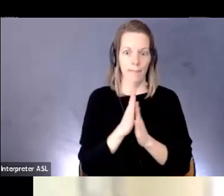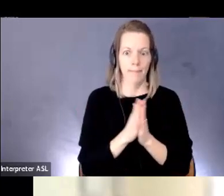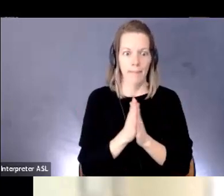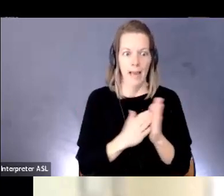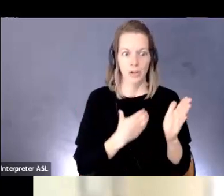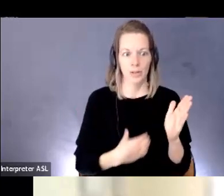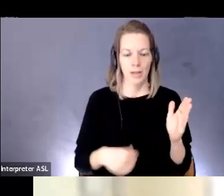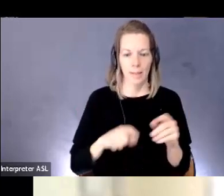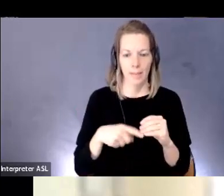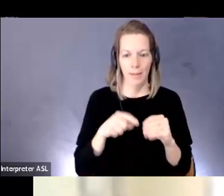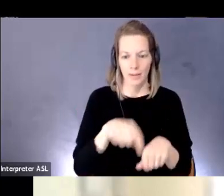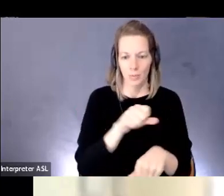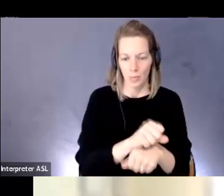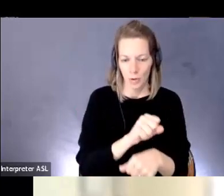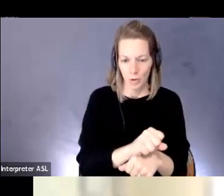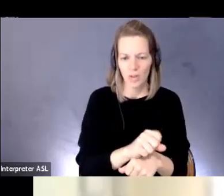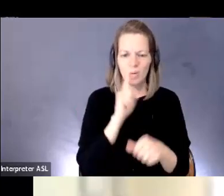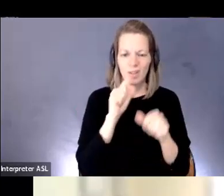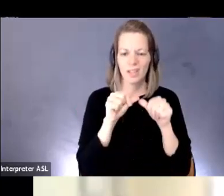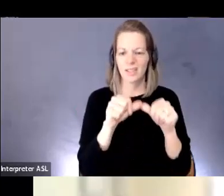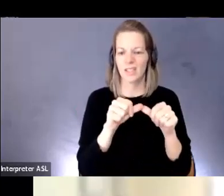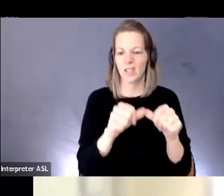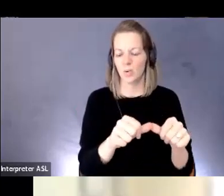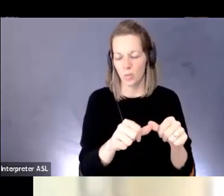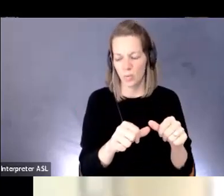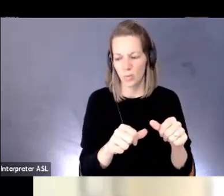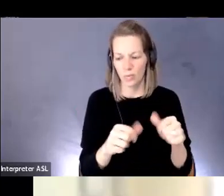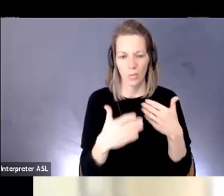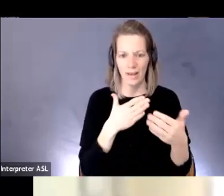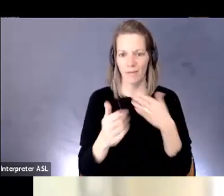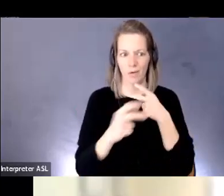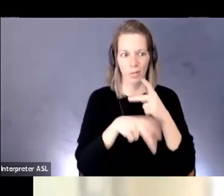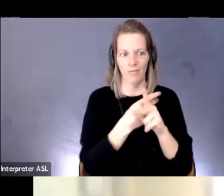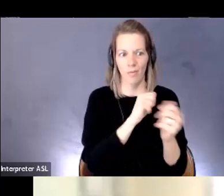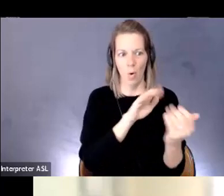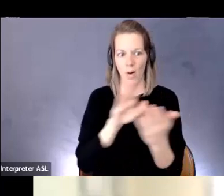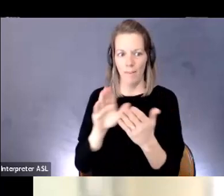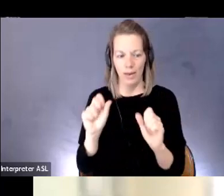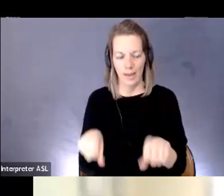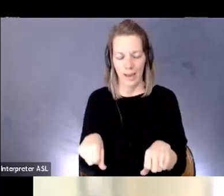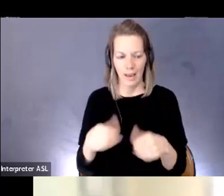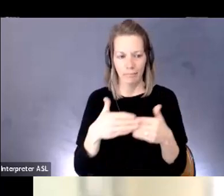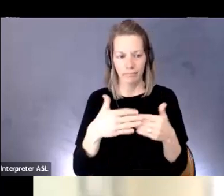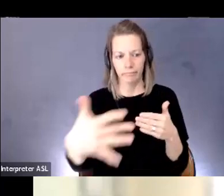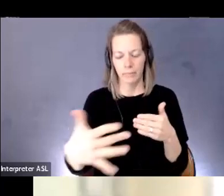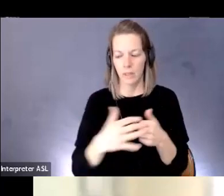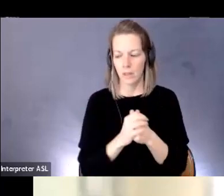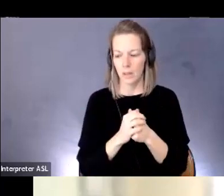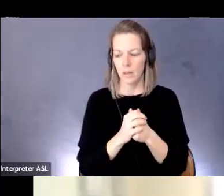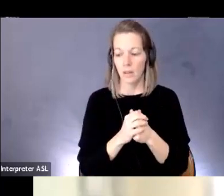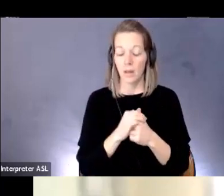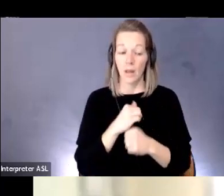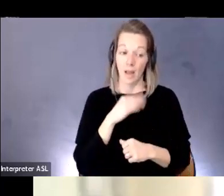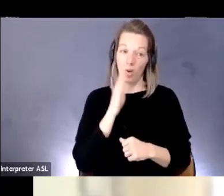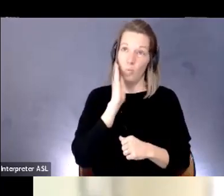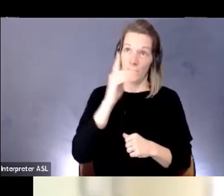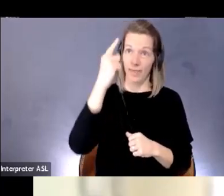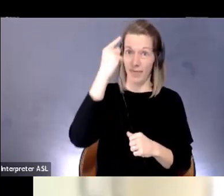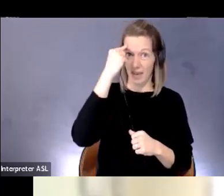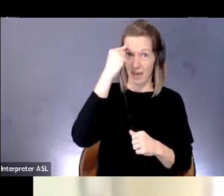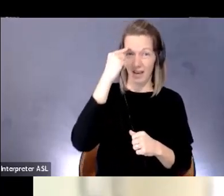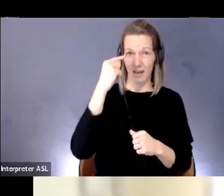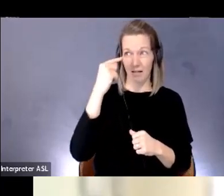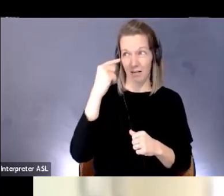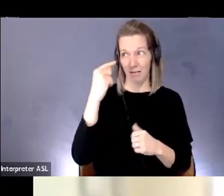about this work, and we will continue it in whatever form we can in the years to come. I